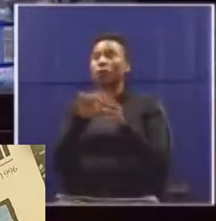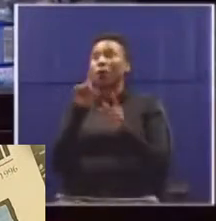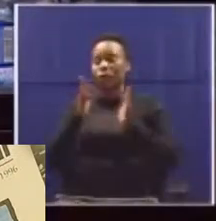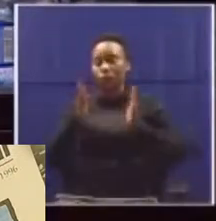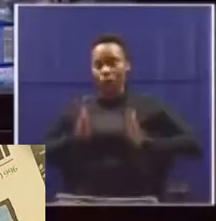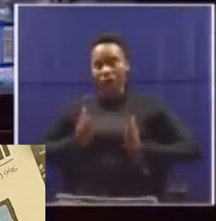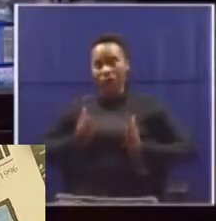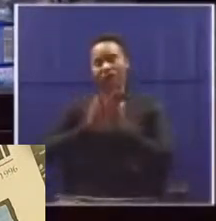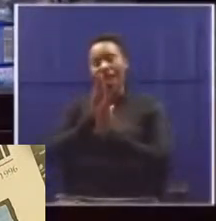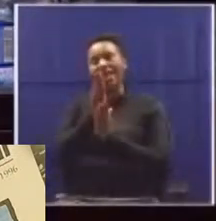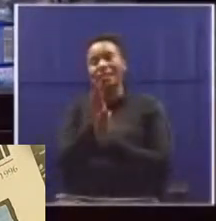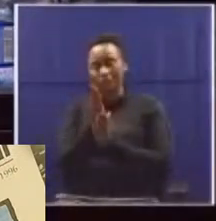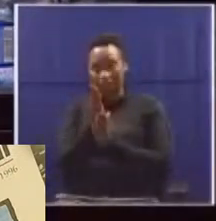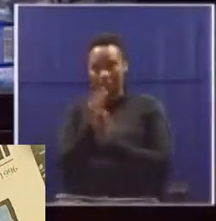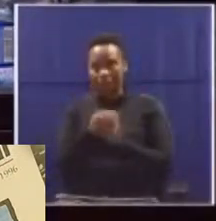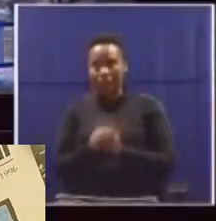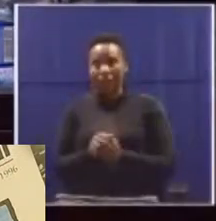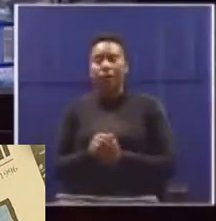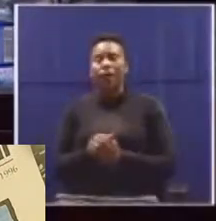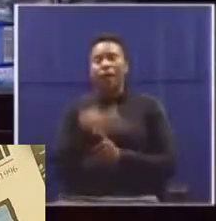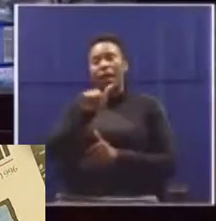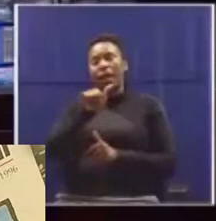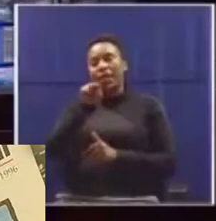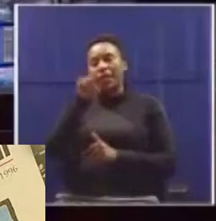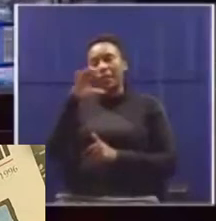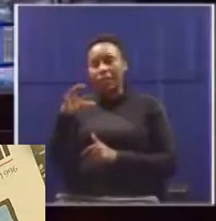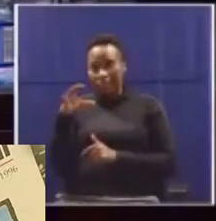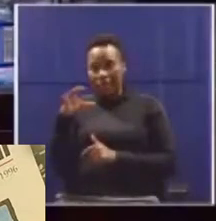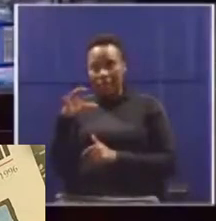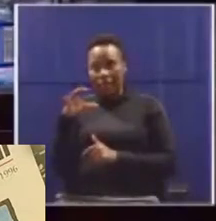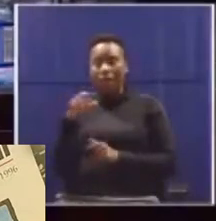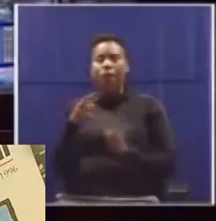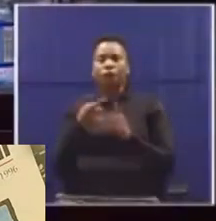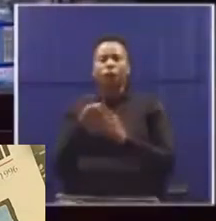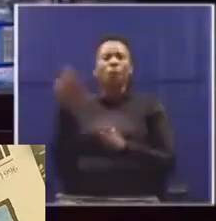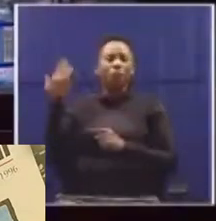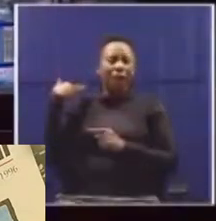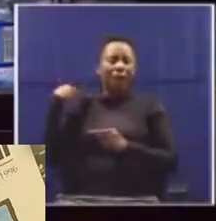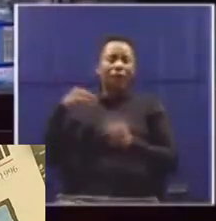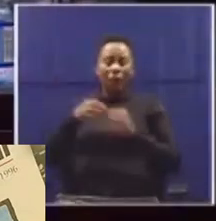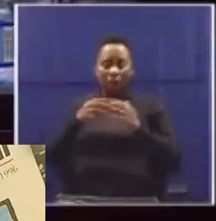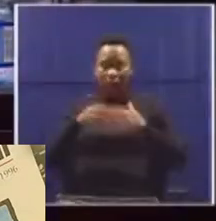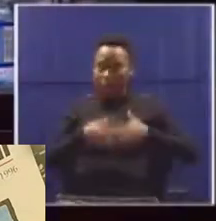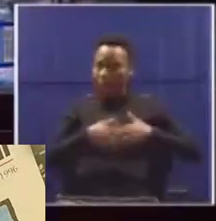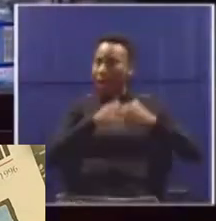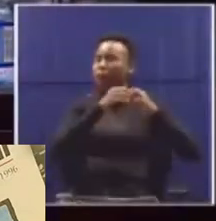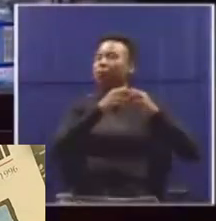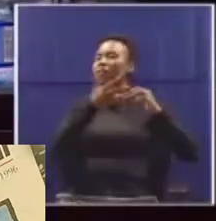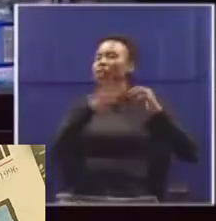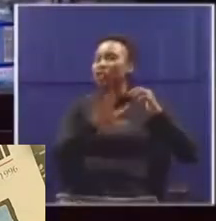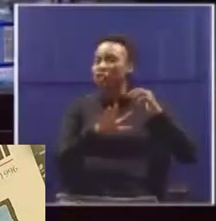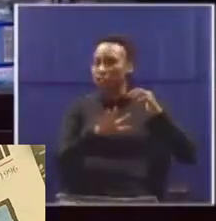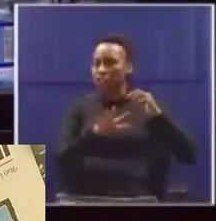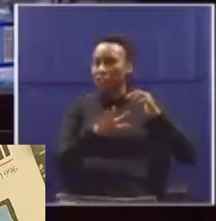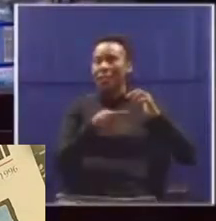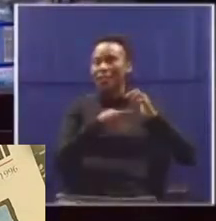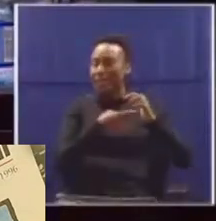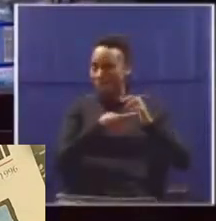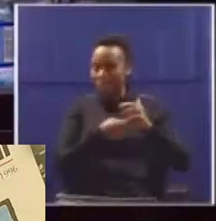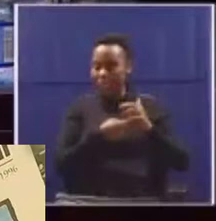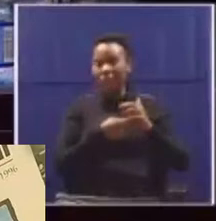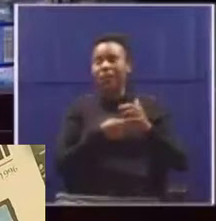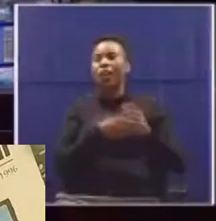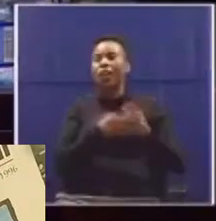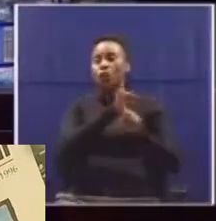liberties the African National Congress had since its Inception envisioned a society